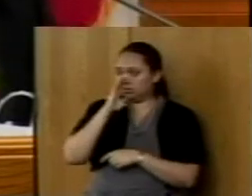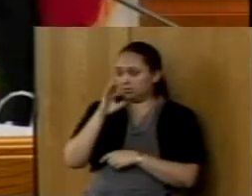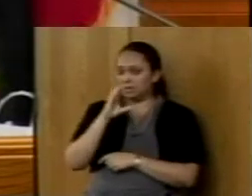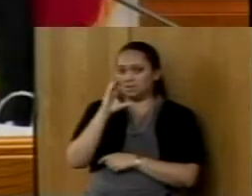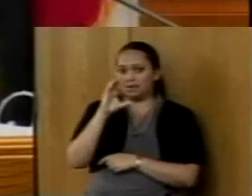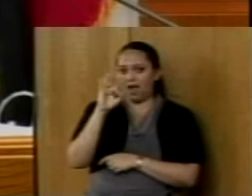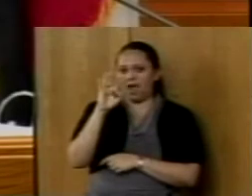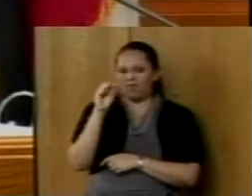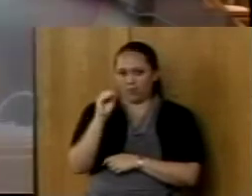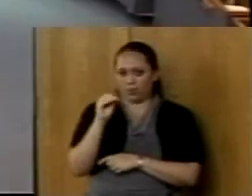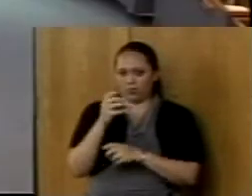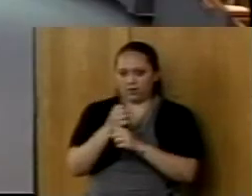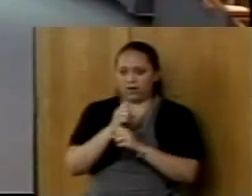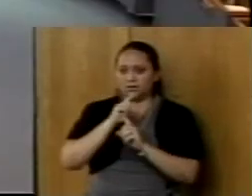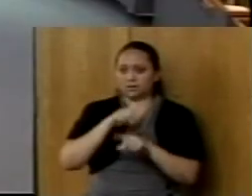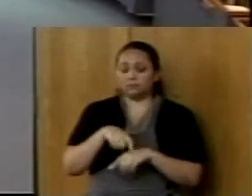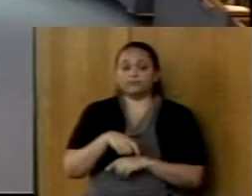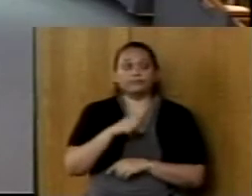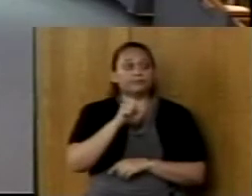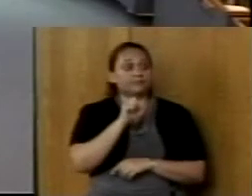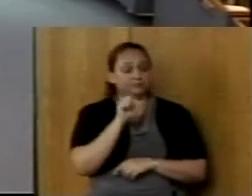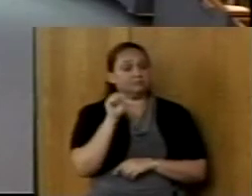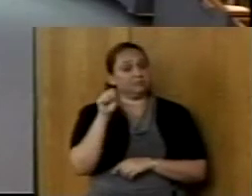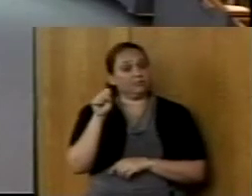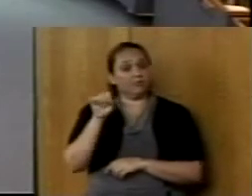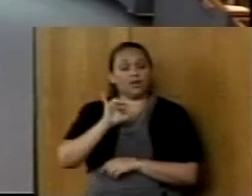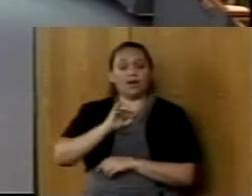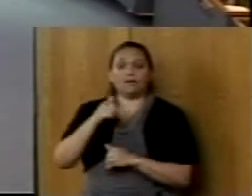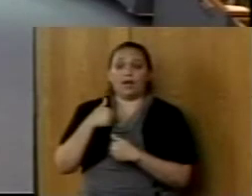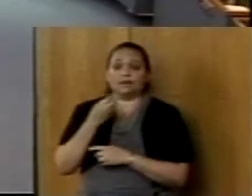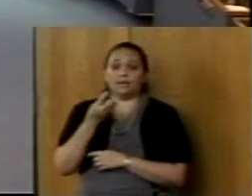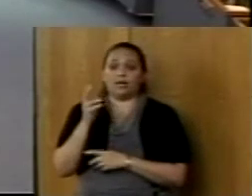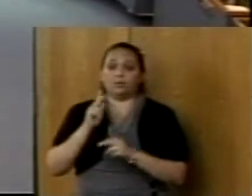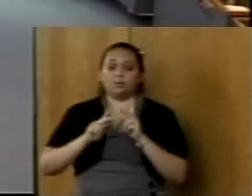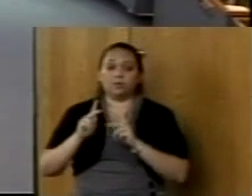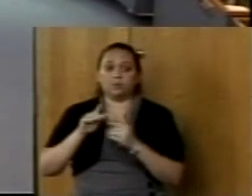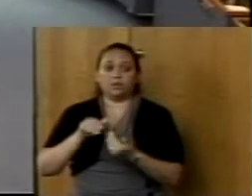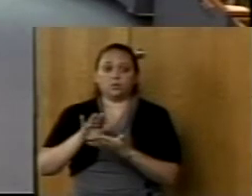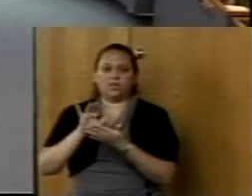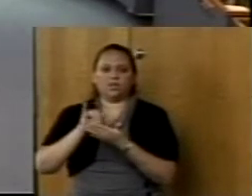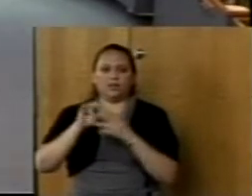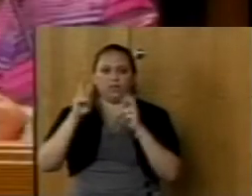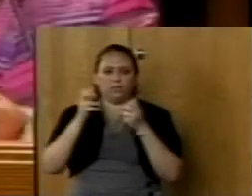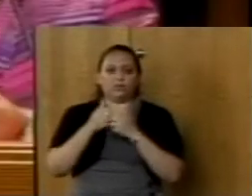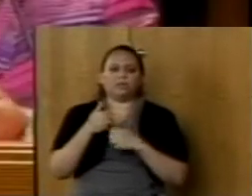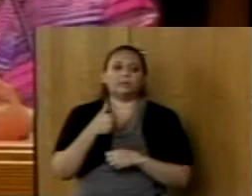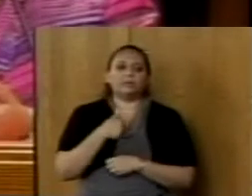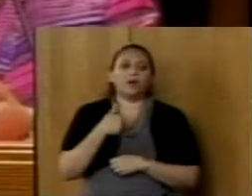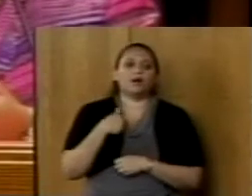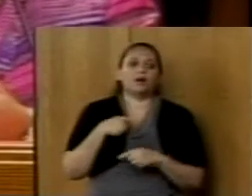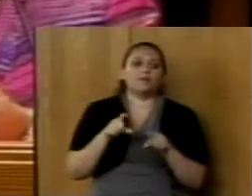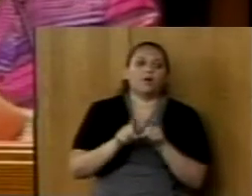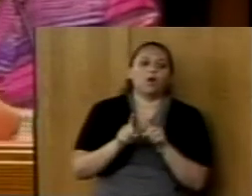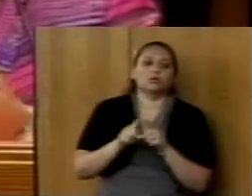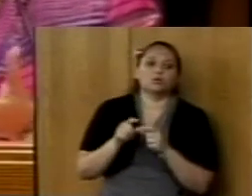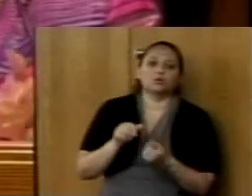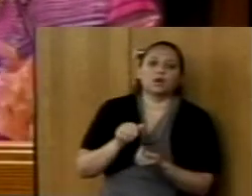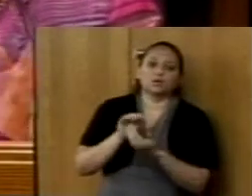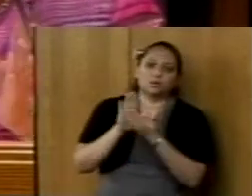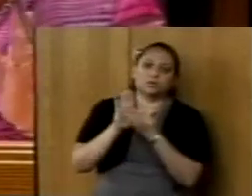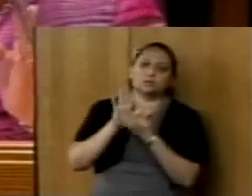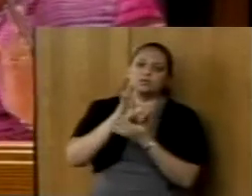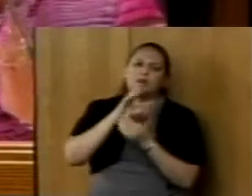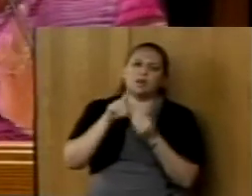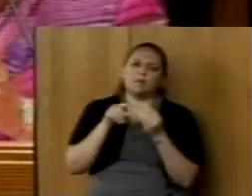get you an answer. Yes, I've had several people address this issue with me, and I've also addressed it, and I know we were